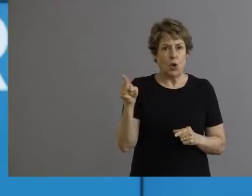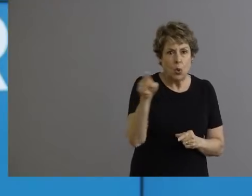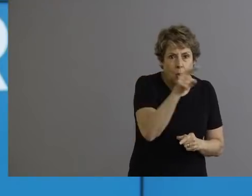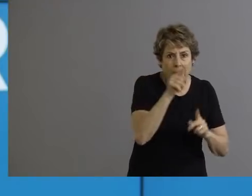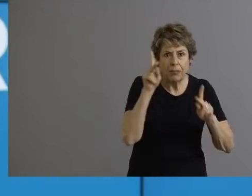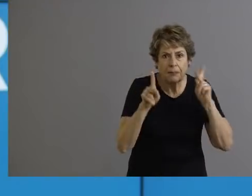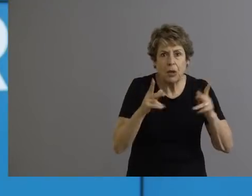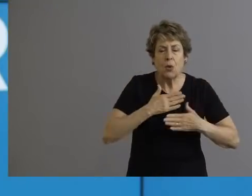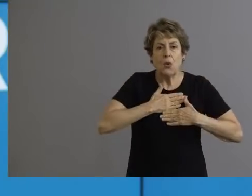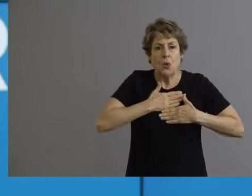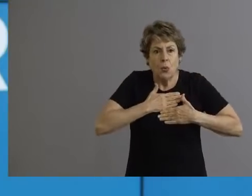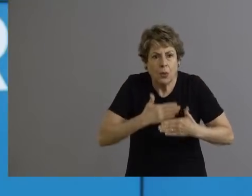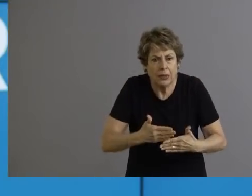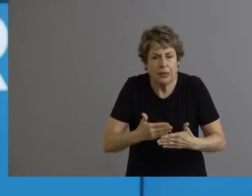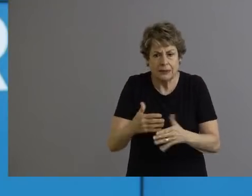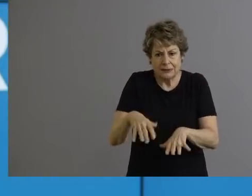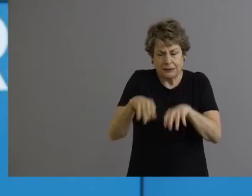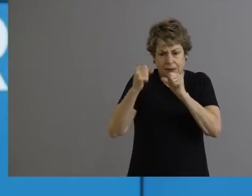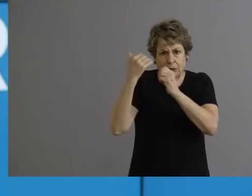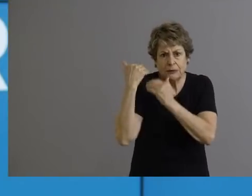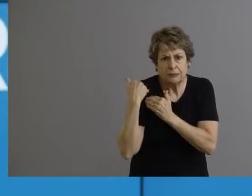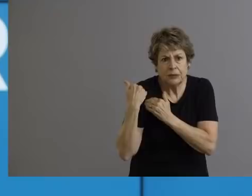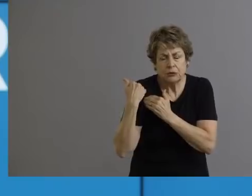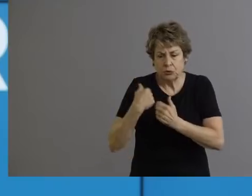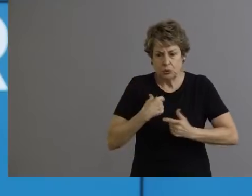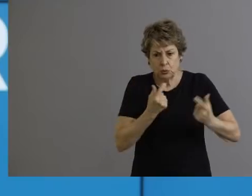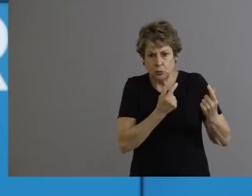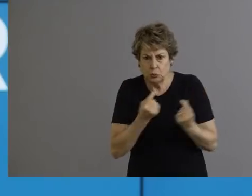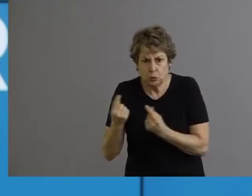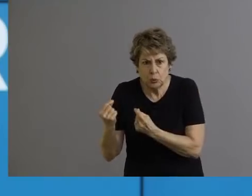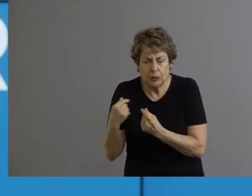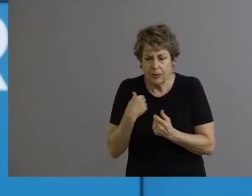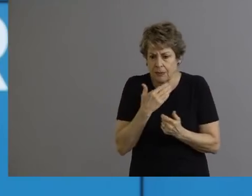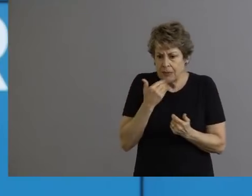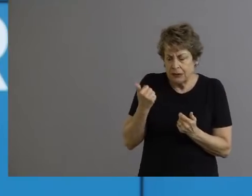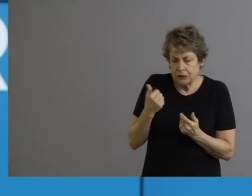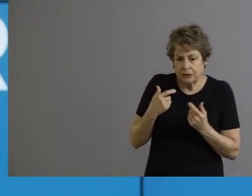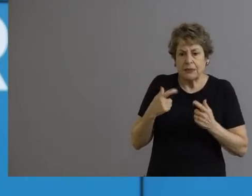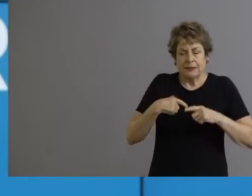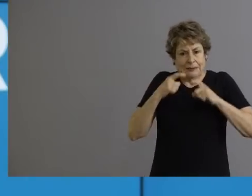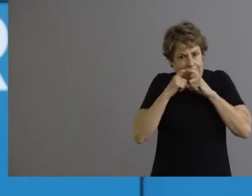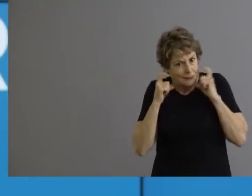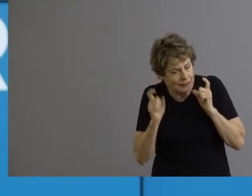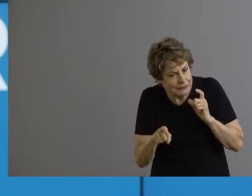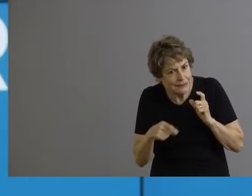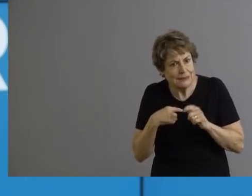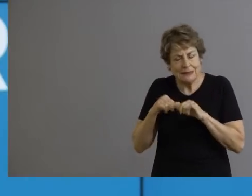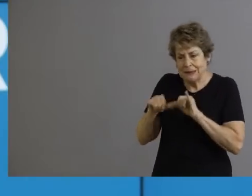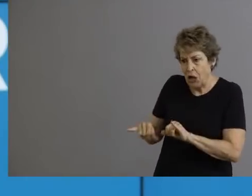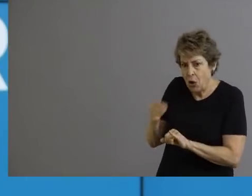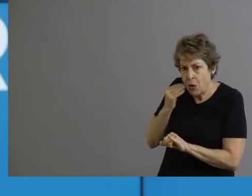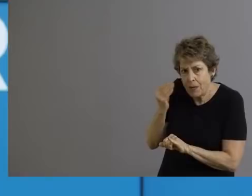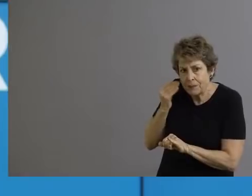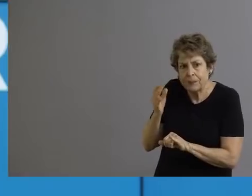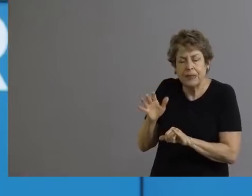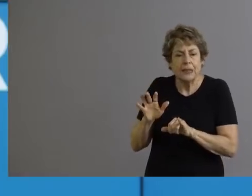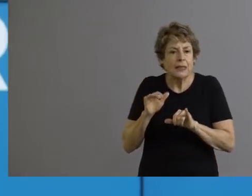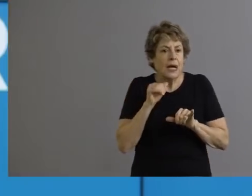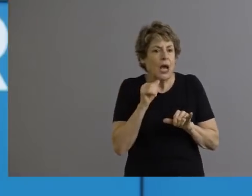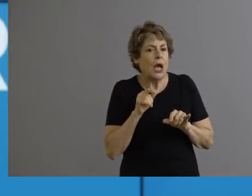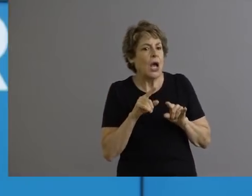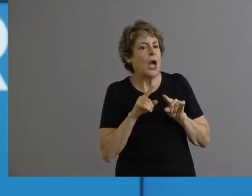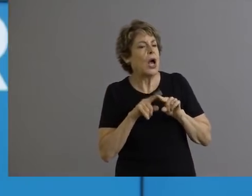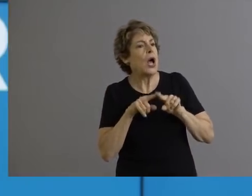Mount Olympus or some government entity, but by people in a positive,